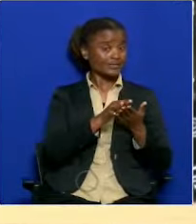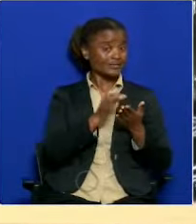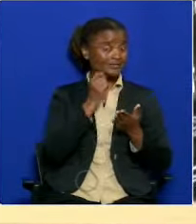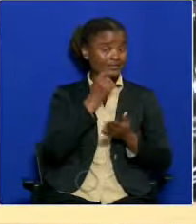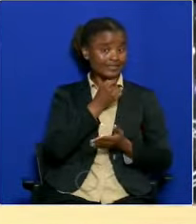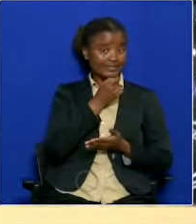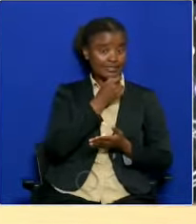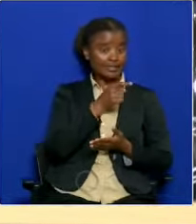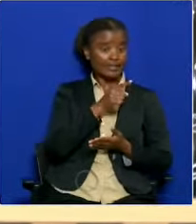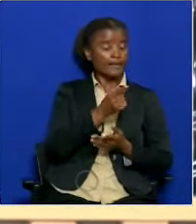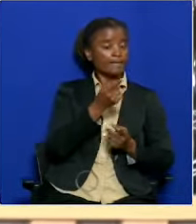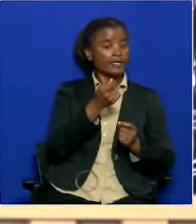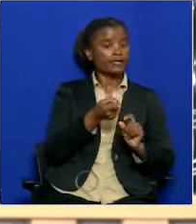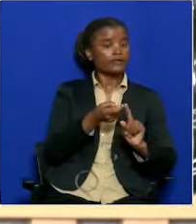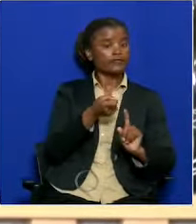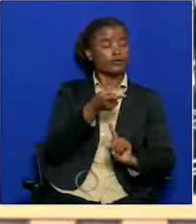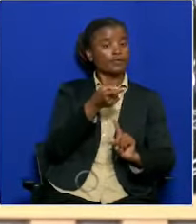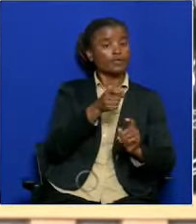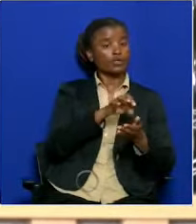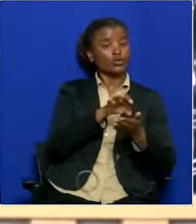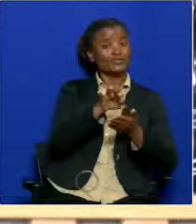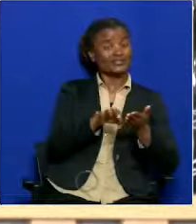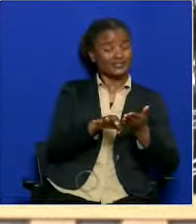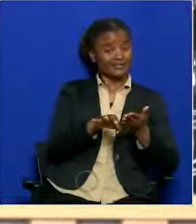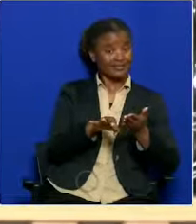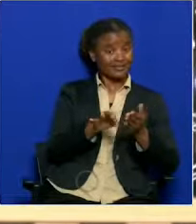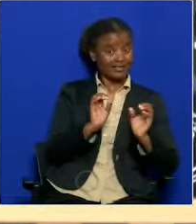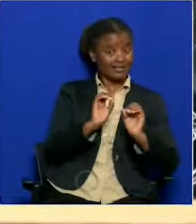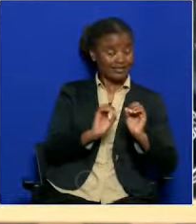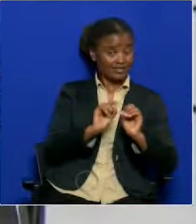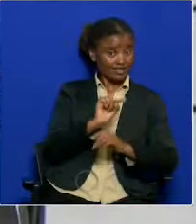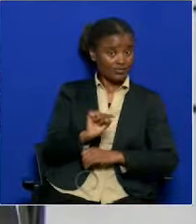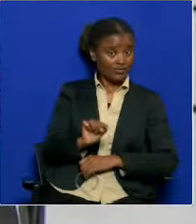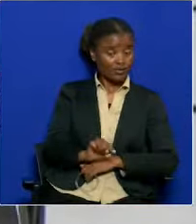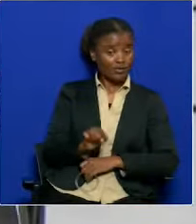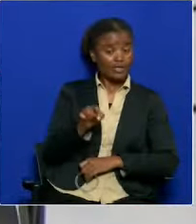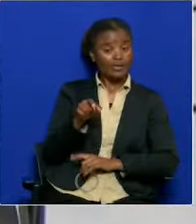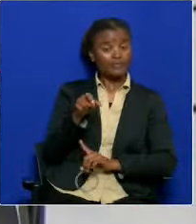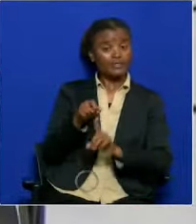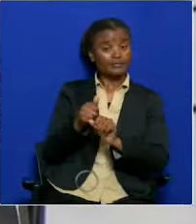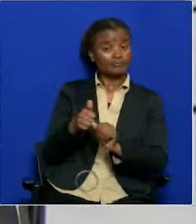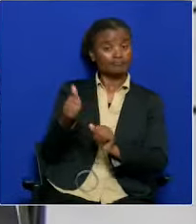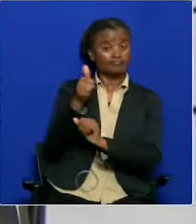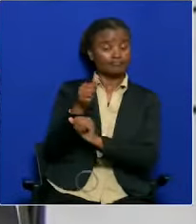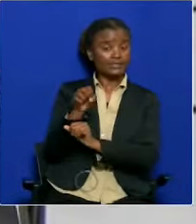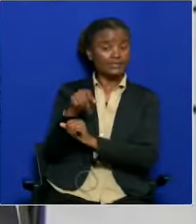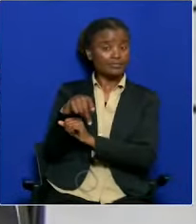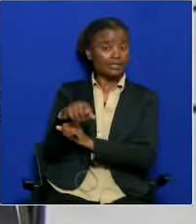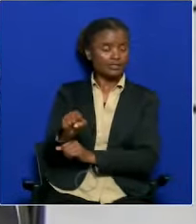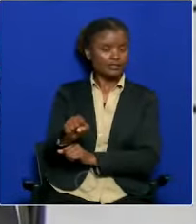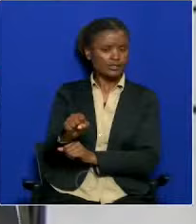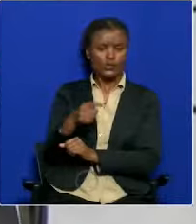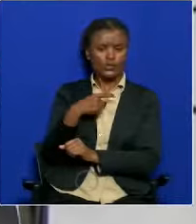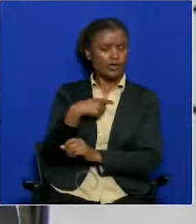a contractor as a general within SAPS because you're not in supply chain?